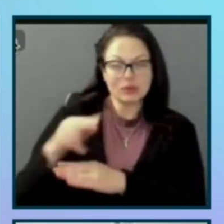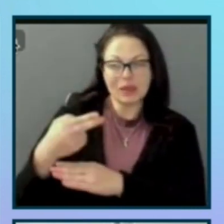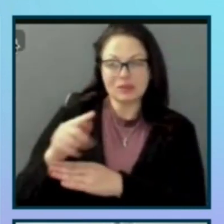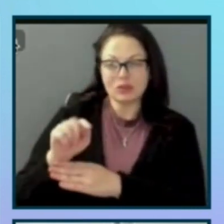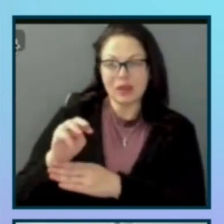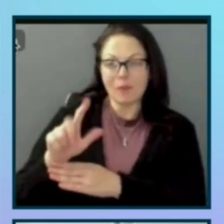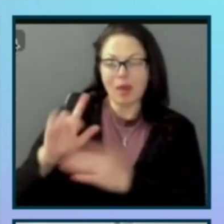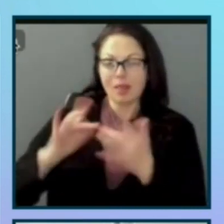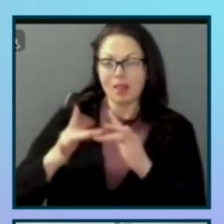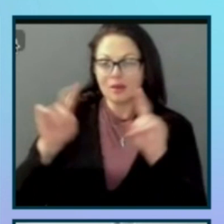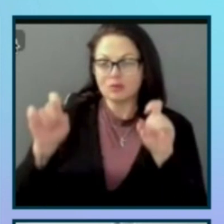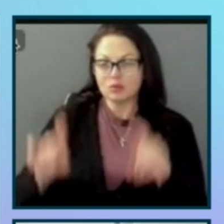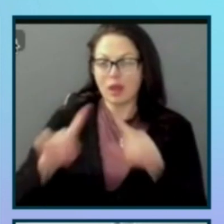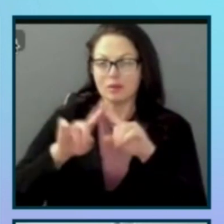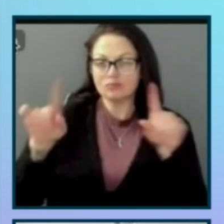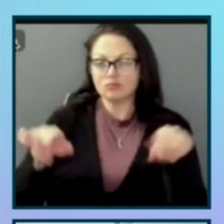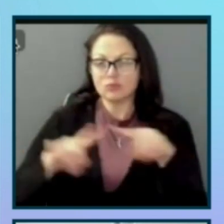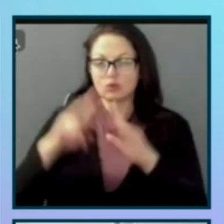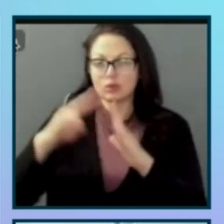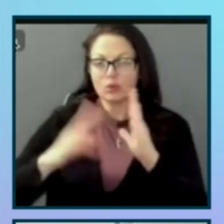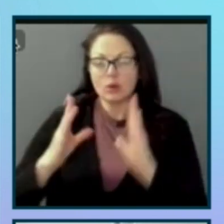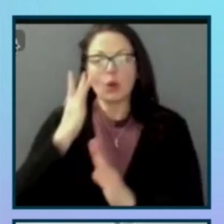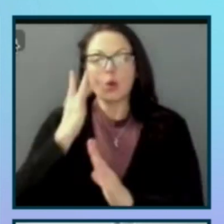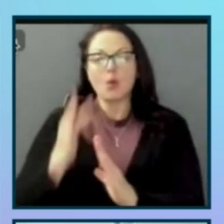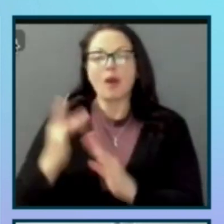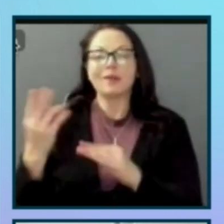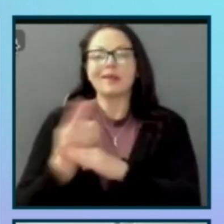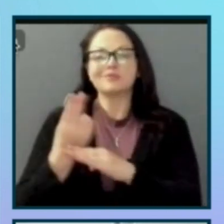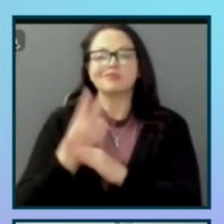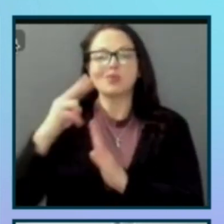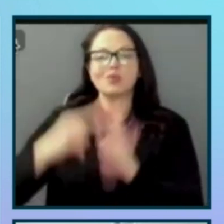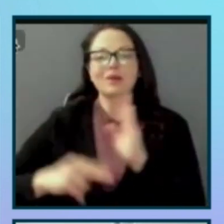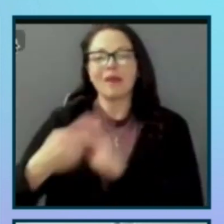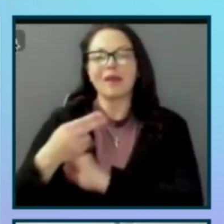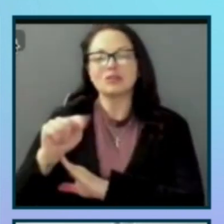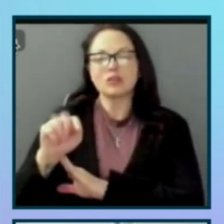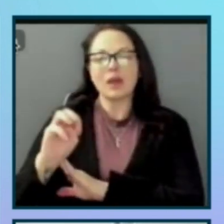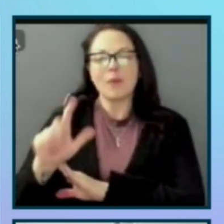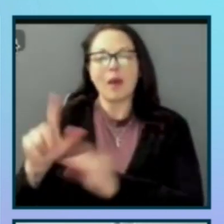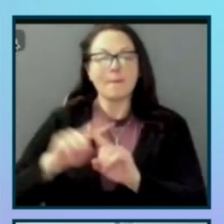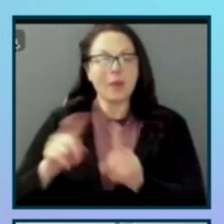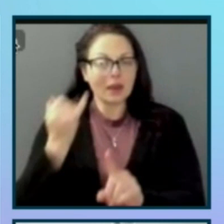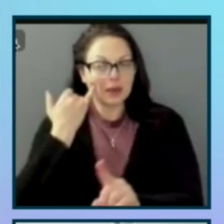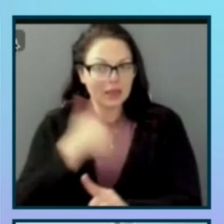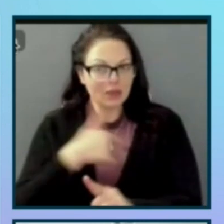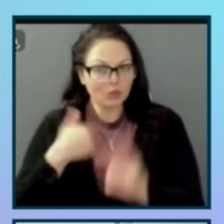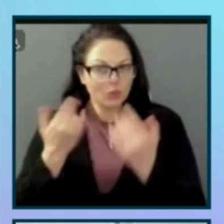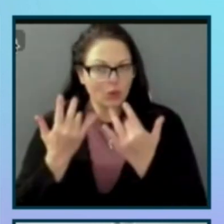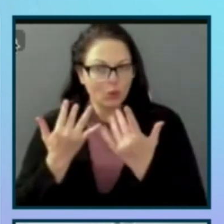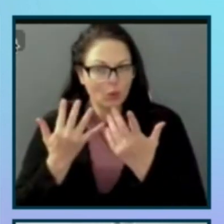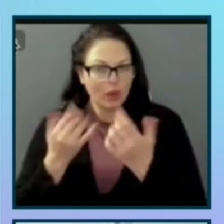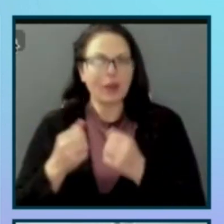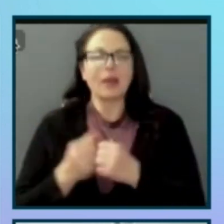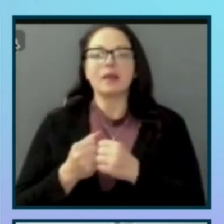users because screen readers read HTML. But then if we waited until this stage, we were leaving screen reader users out